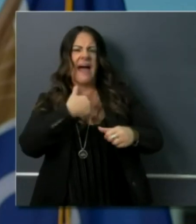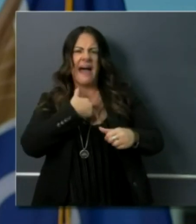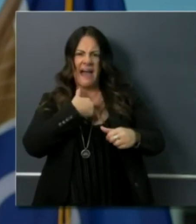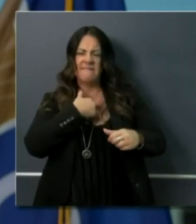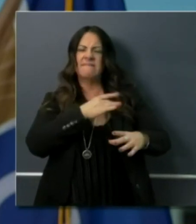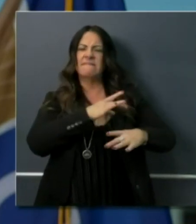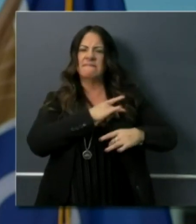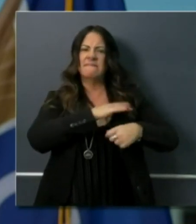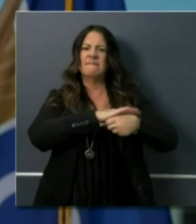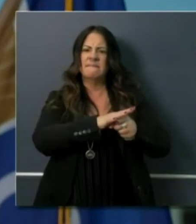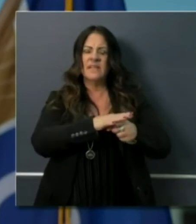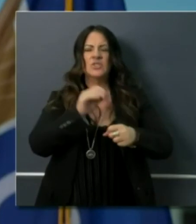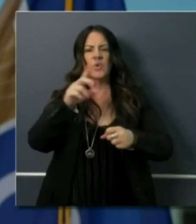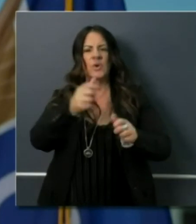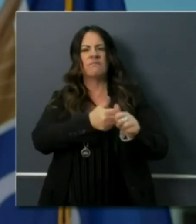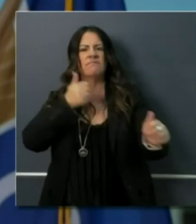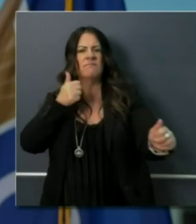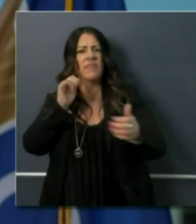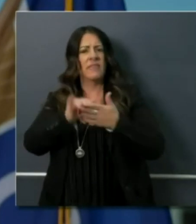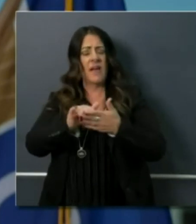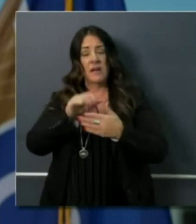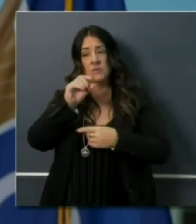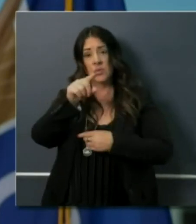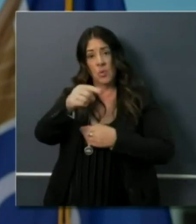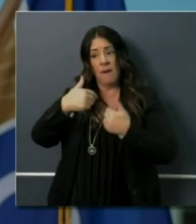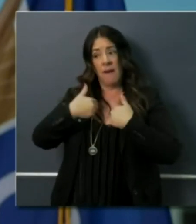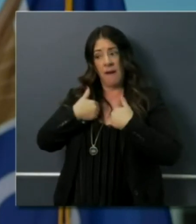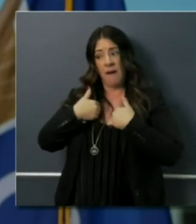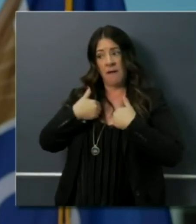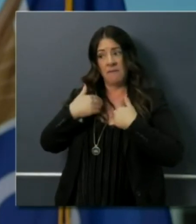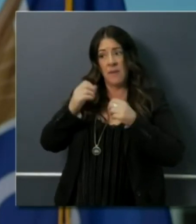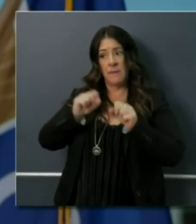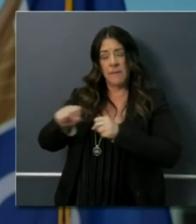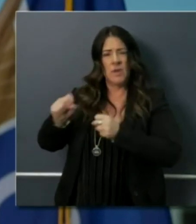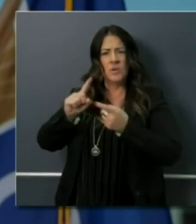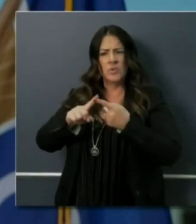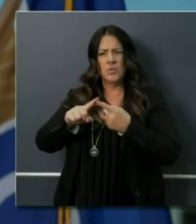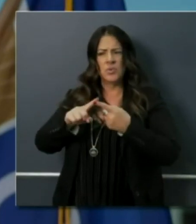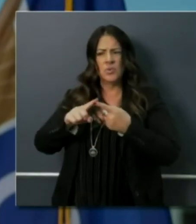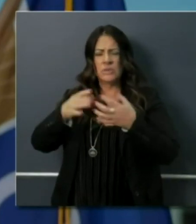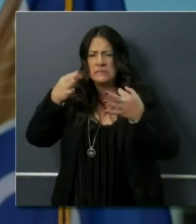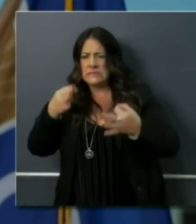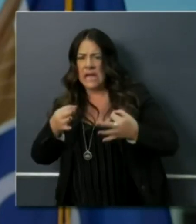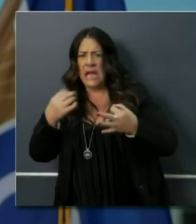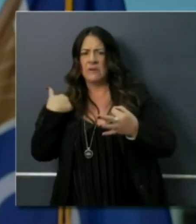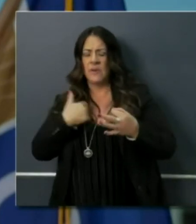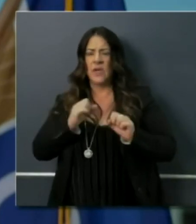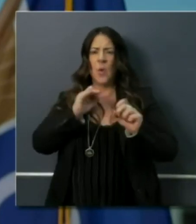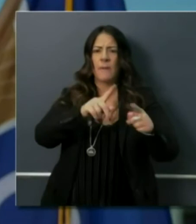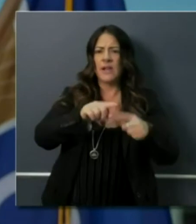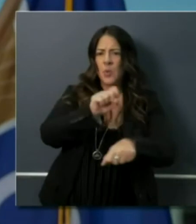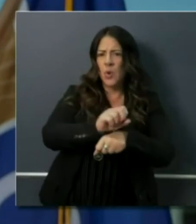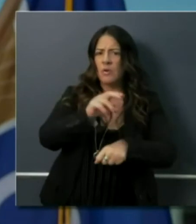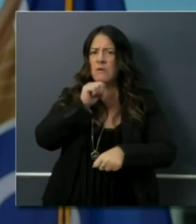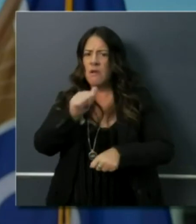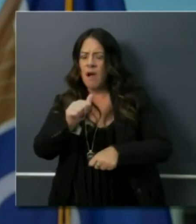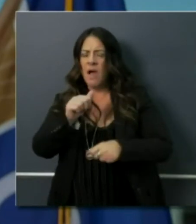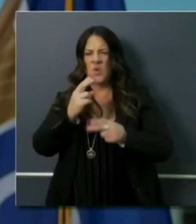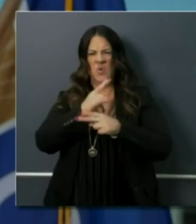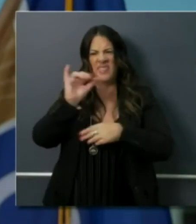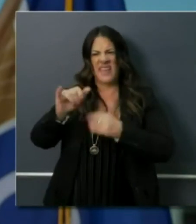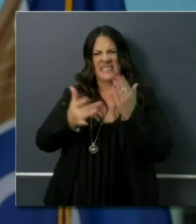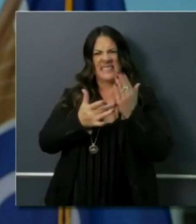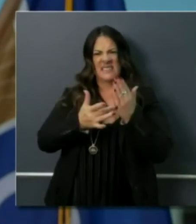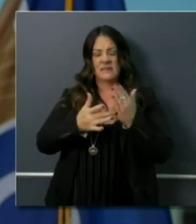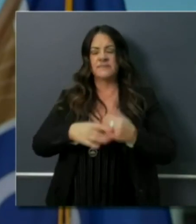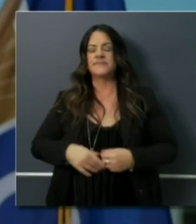tracing tools as a means of, deciding who can go back to work? And then the second question would be, you